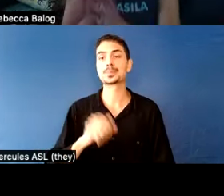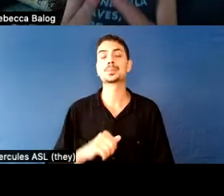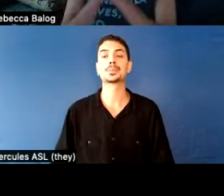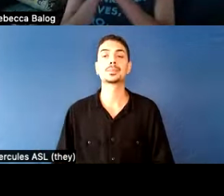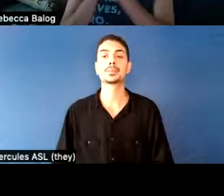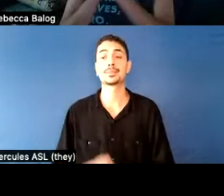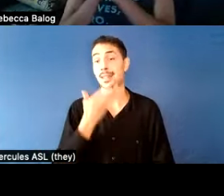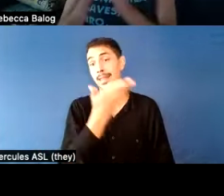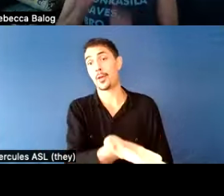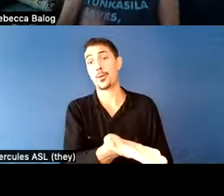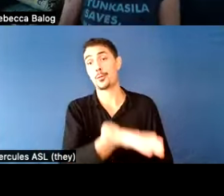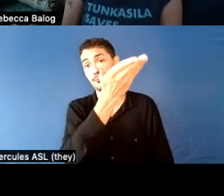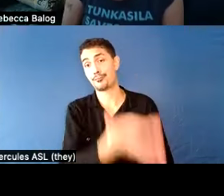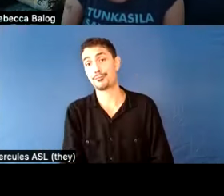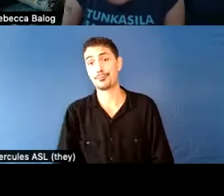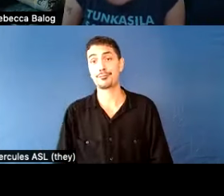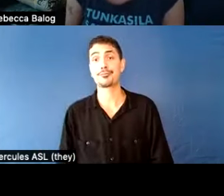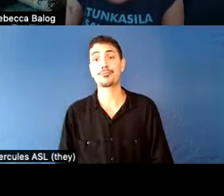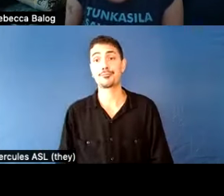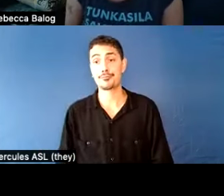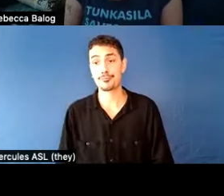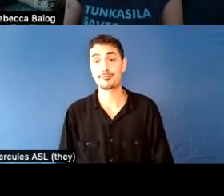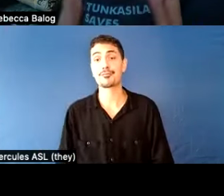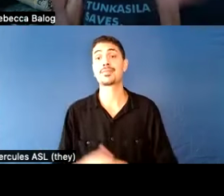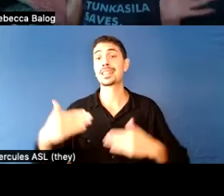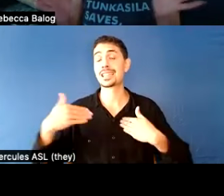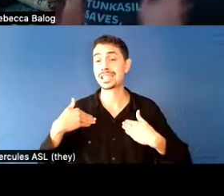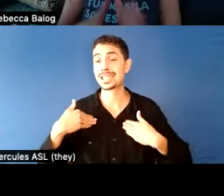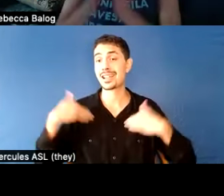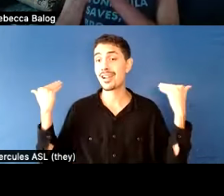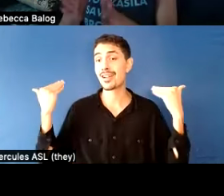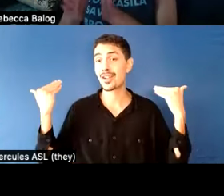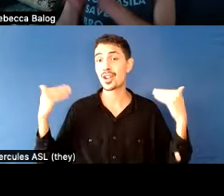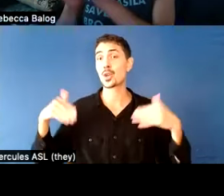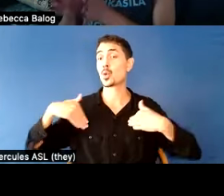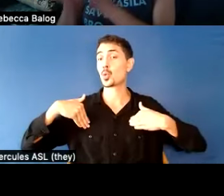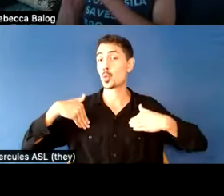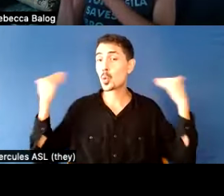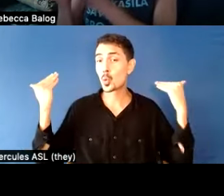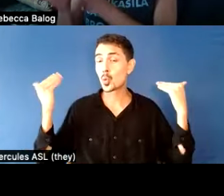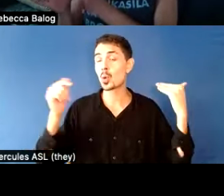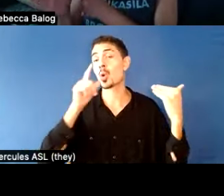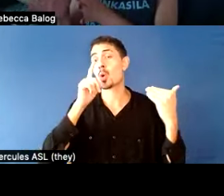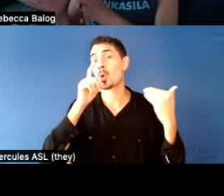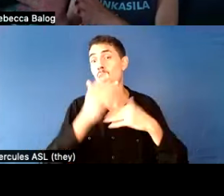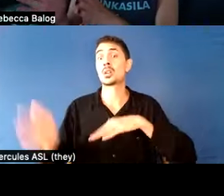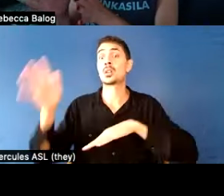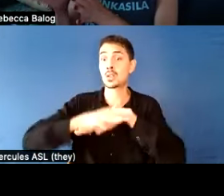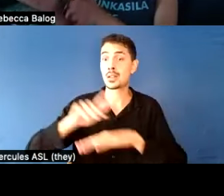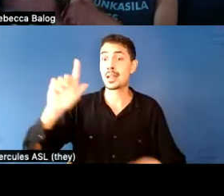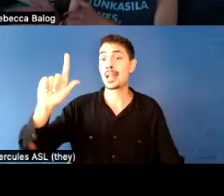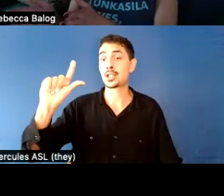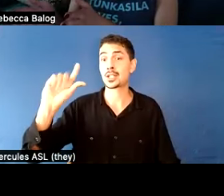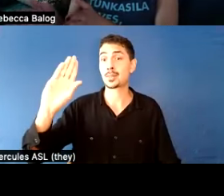There it is, Mariana. Young, the youth with the margin of also being LGBTQAI